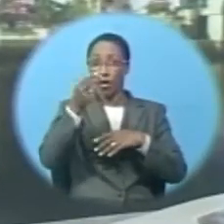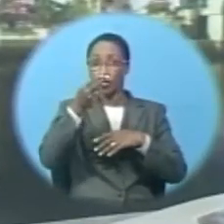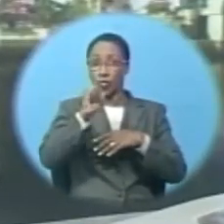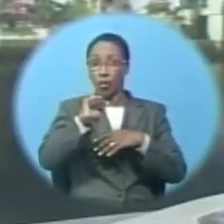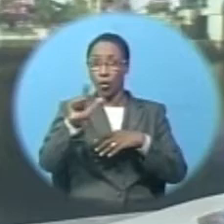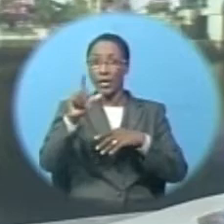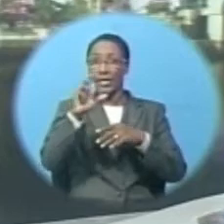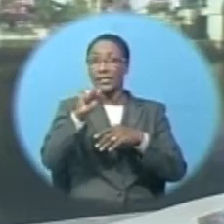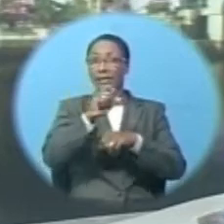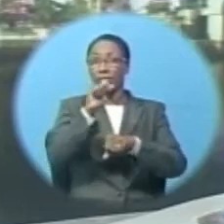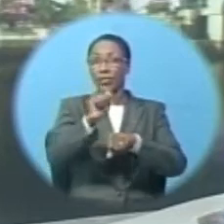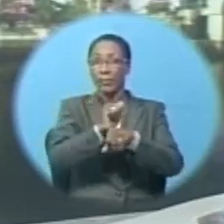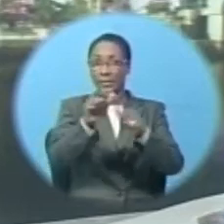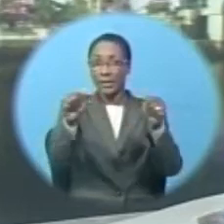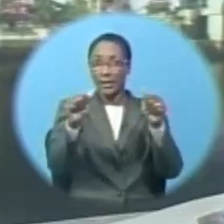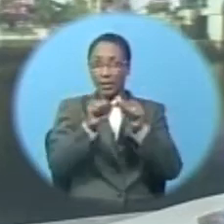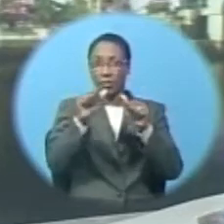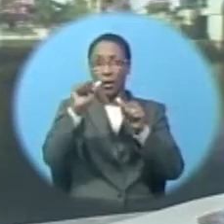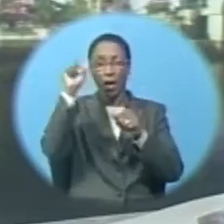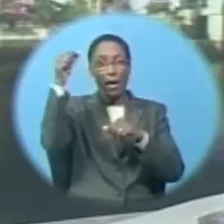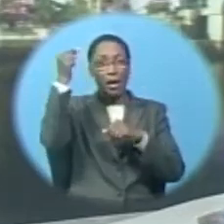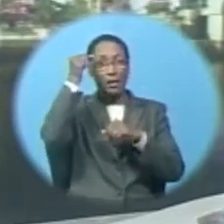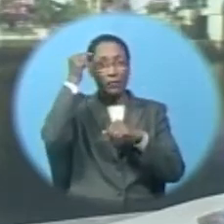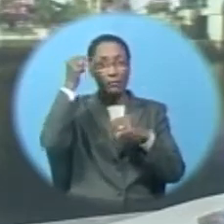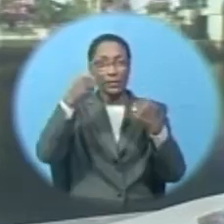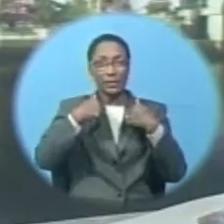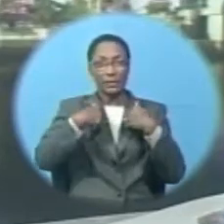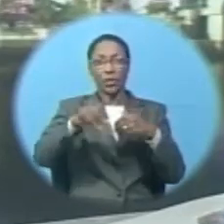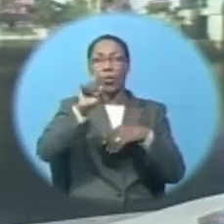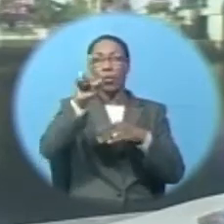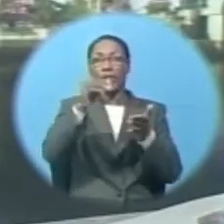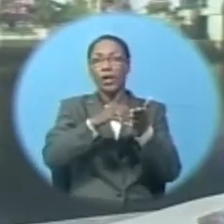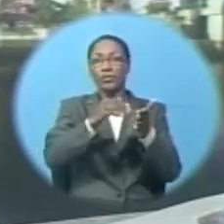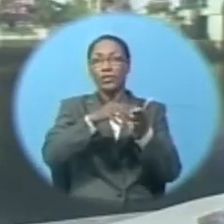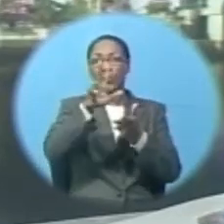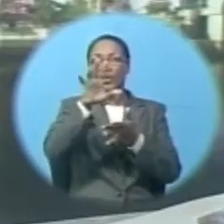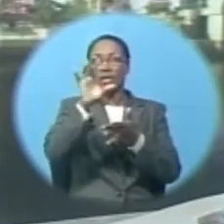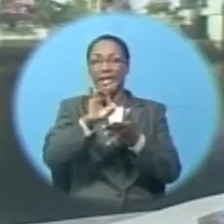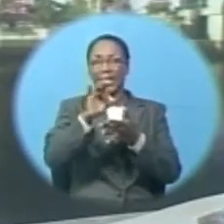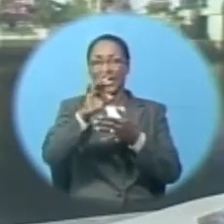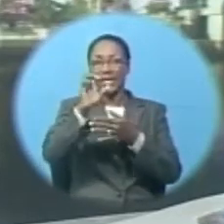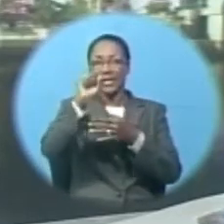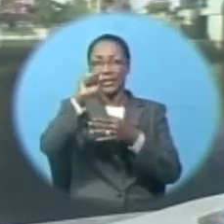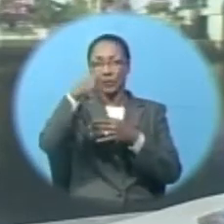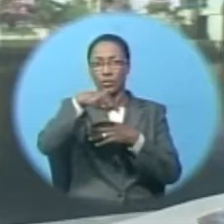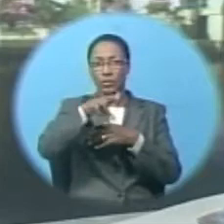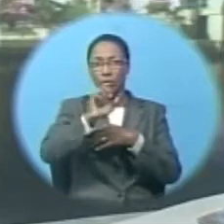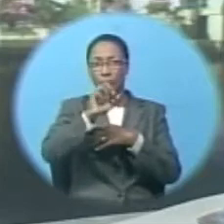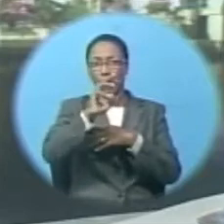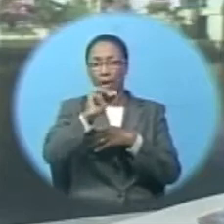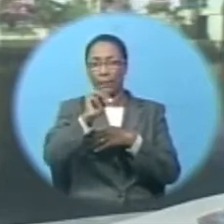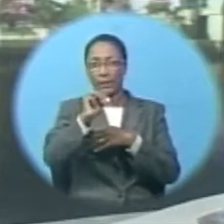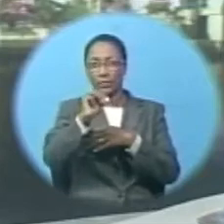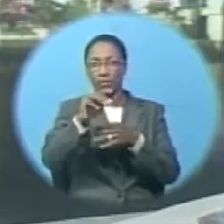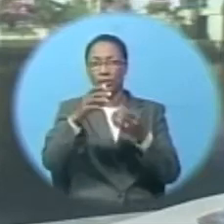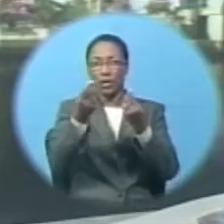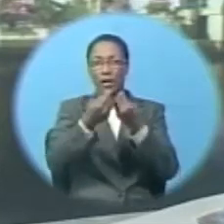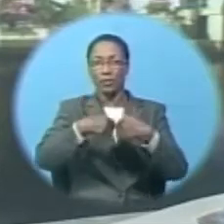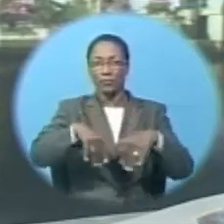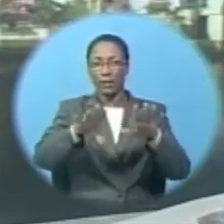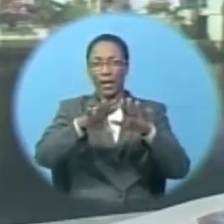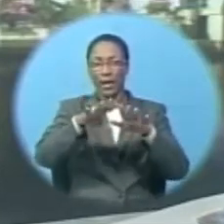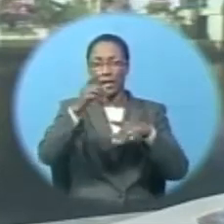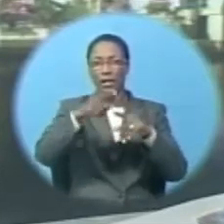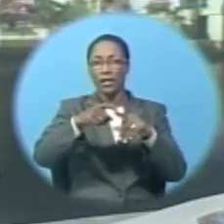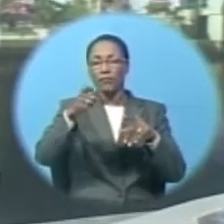area. Government has vested 1,038 square meters of land to the National Housing Corporation for